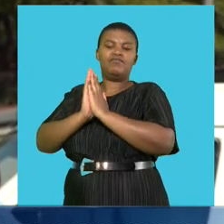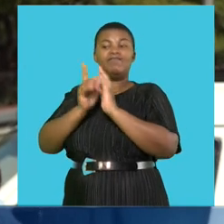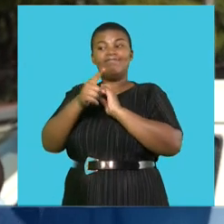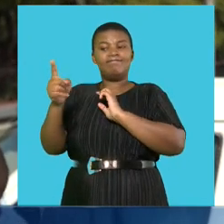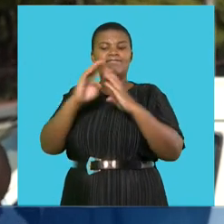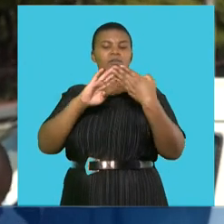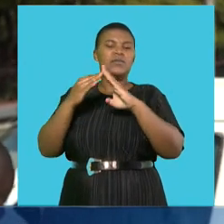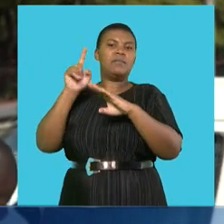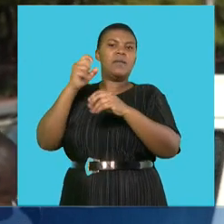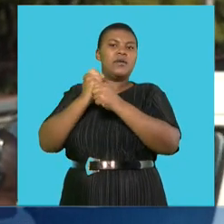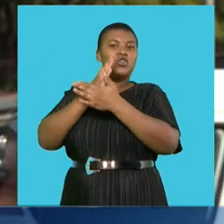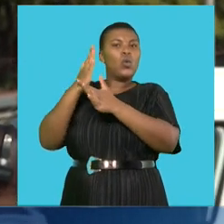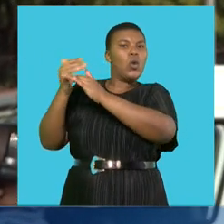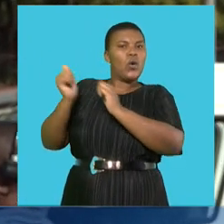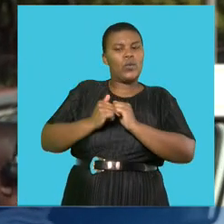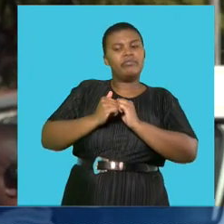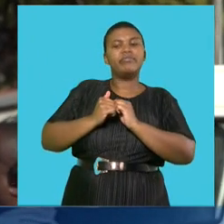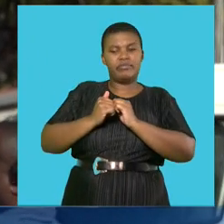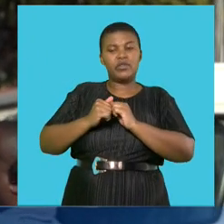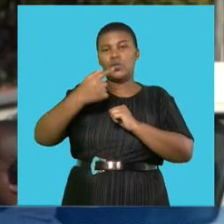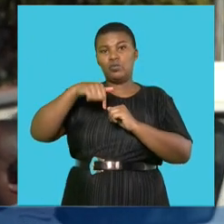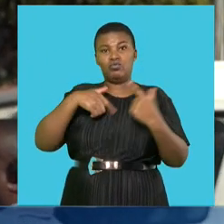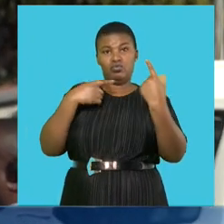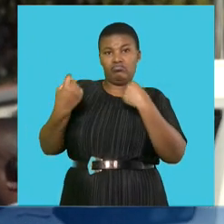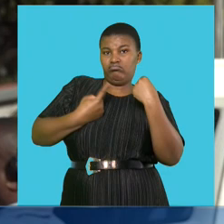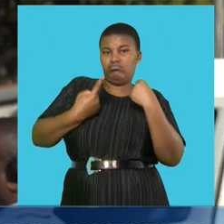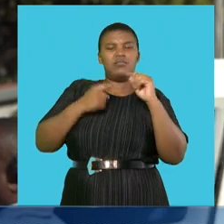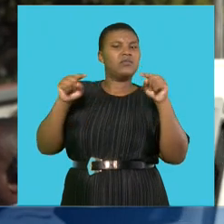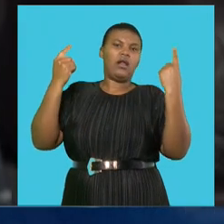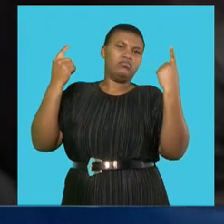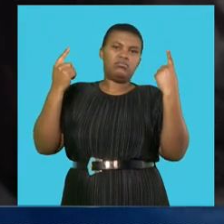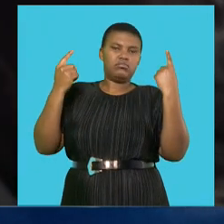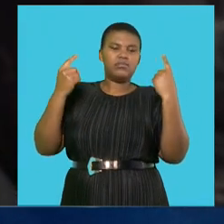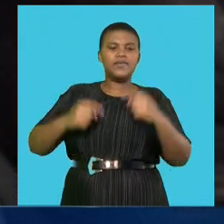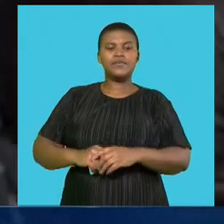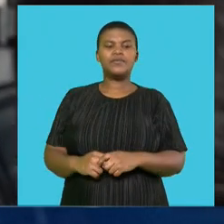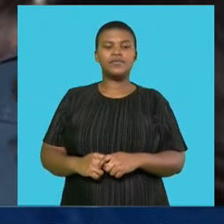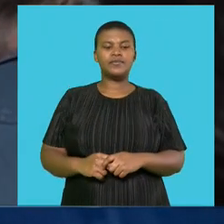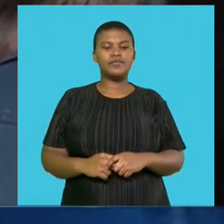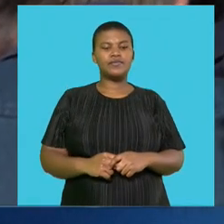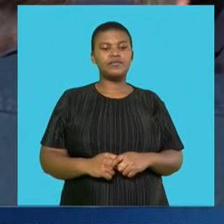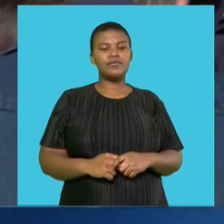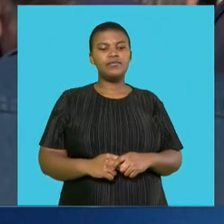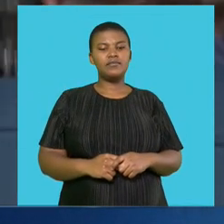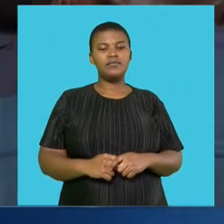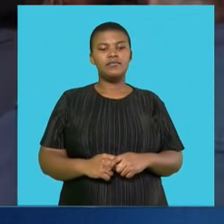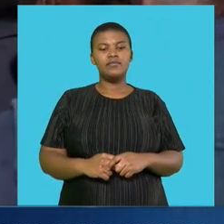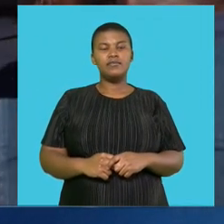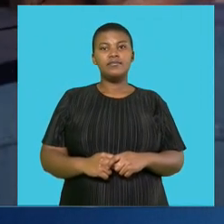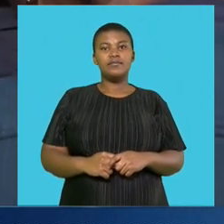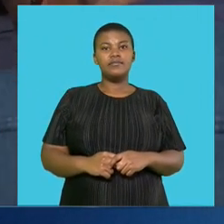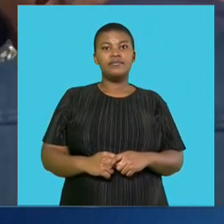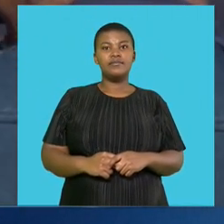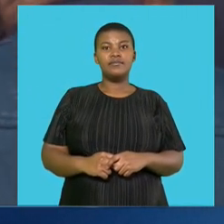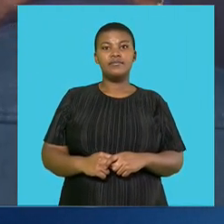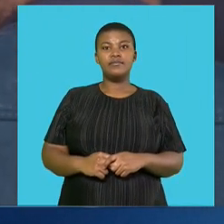to work with us because we cannot walk this journey alone kuse njalo nongo nongo shewa mapoyi isa upinde wa